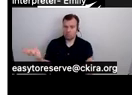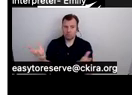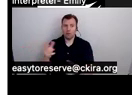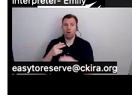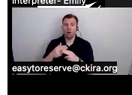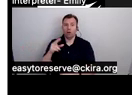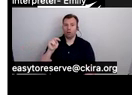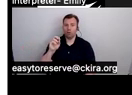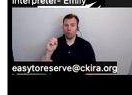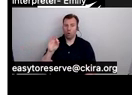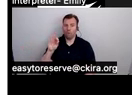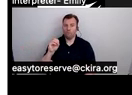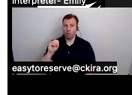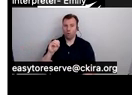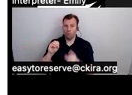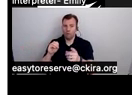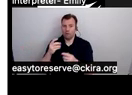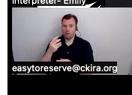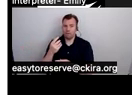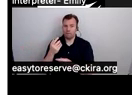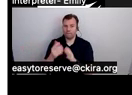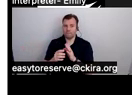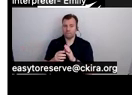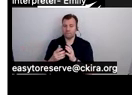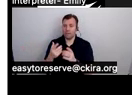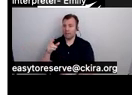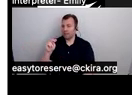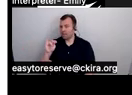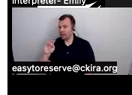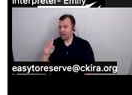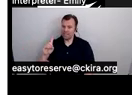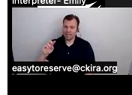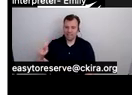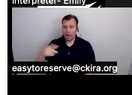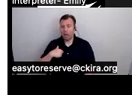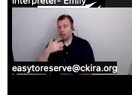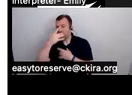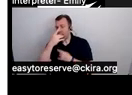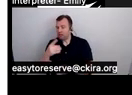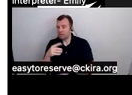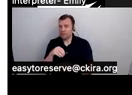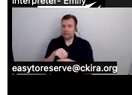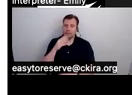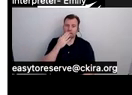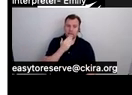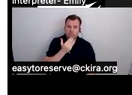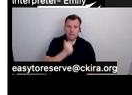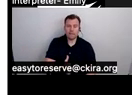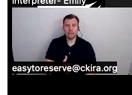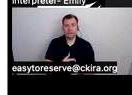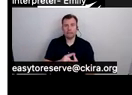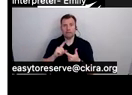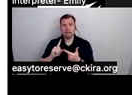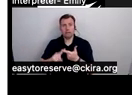NOFO. For example, let's say NIDDK might be interested in diabetes, or some